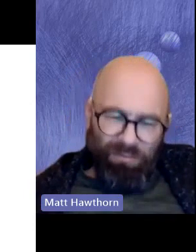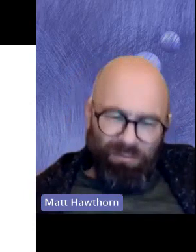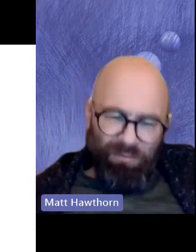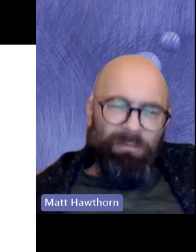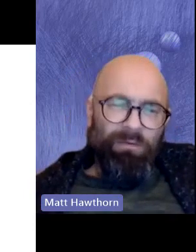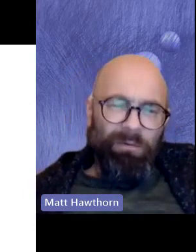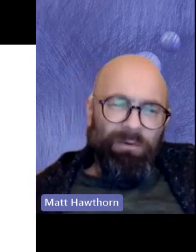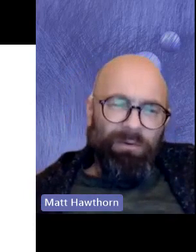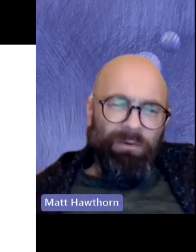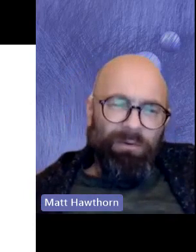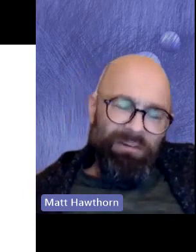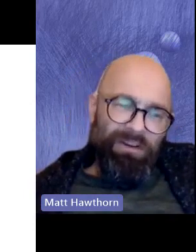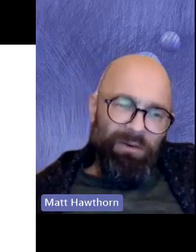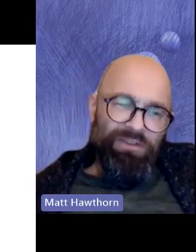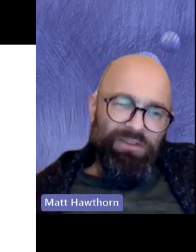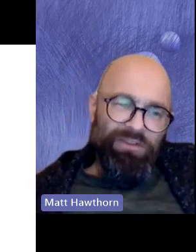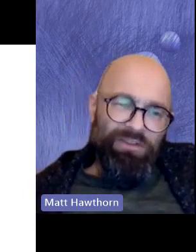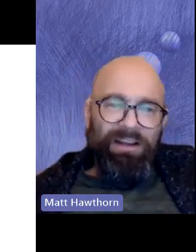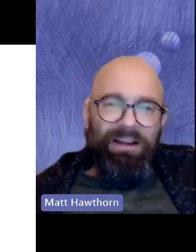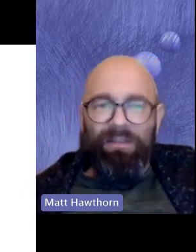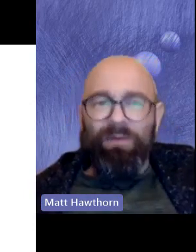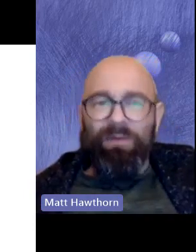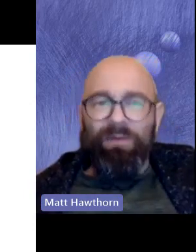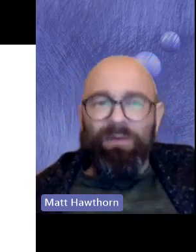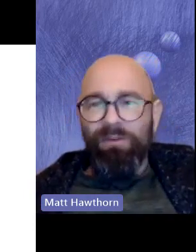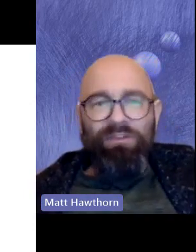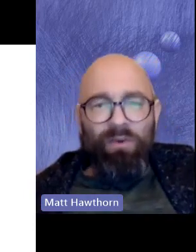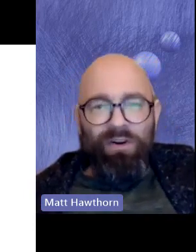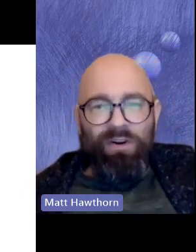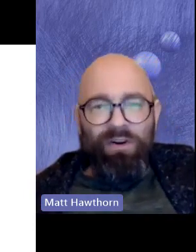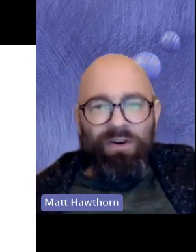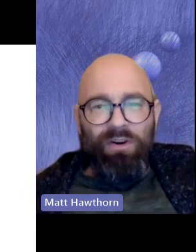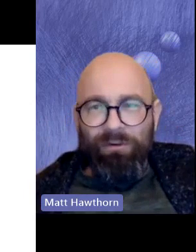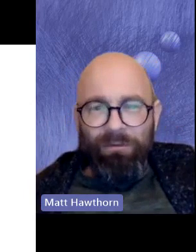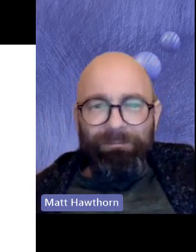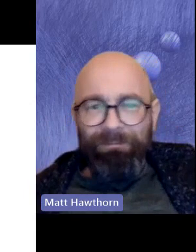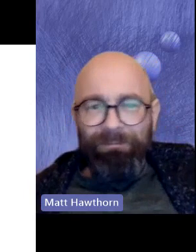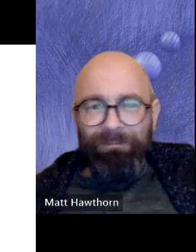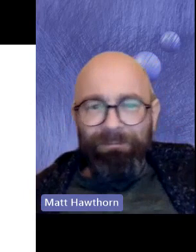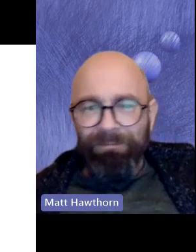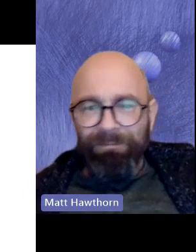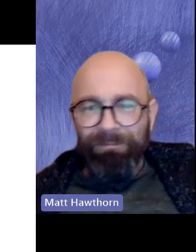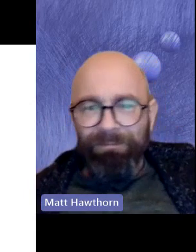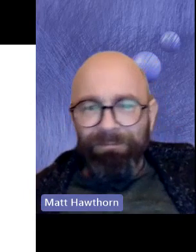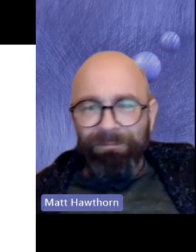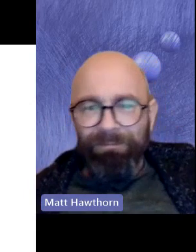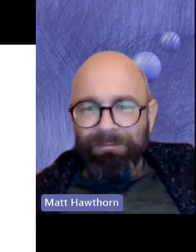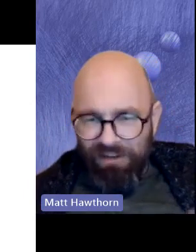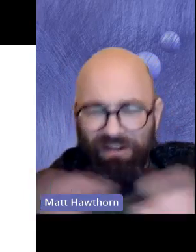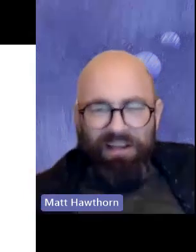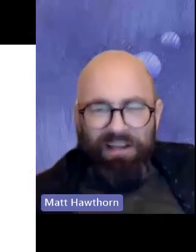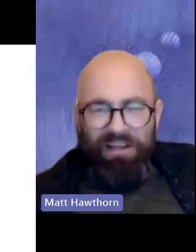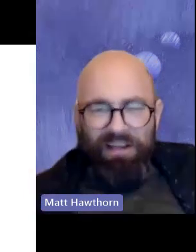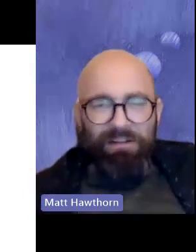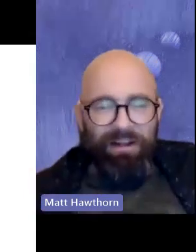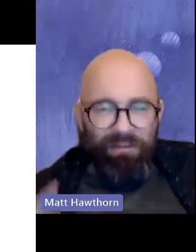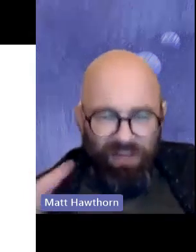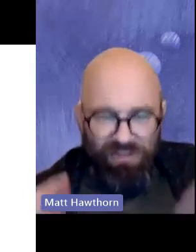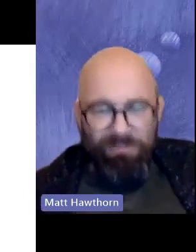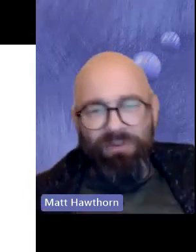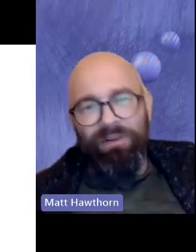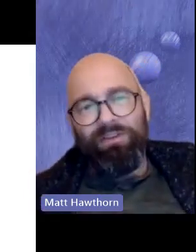this rural performance culture and the YPO, this sort of global capital. And this moment, and he actually leaves it at